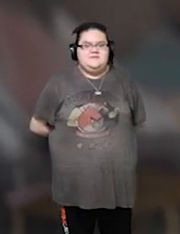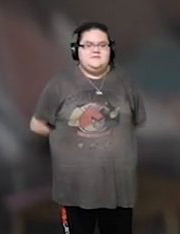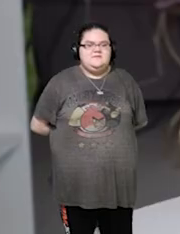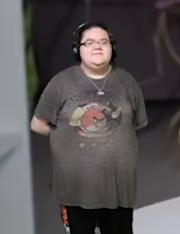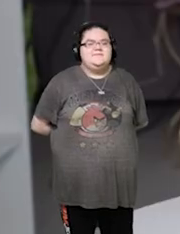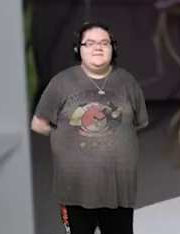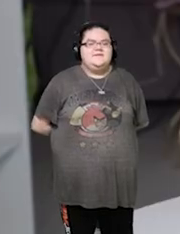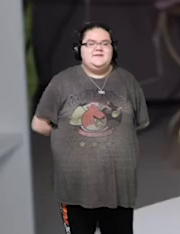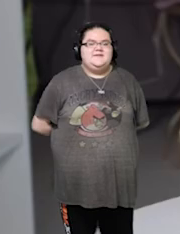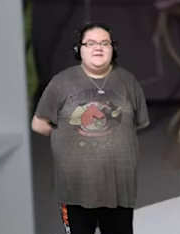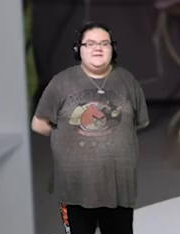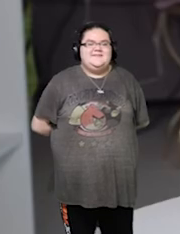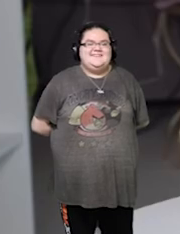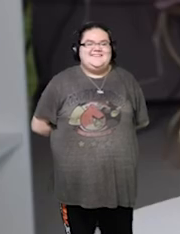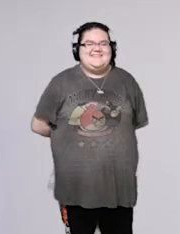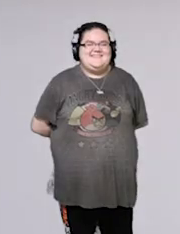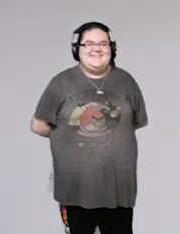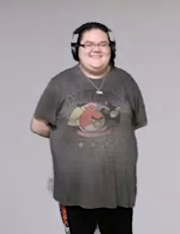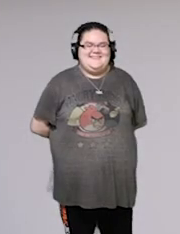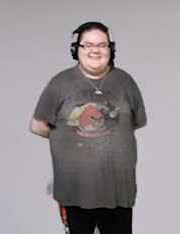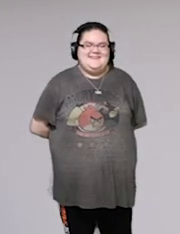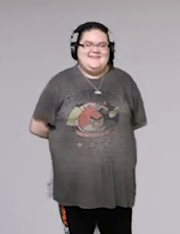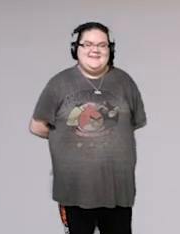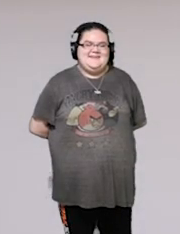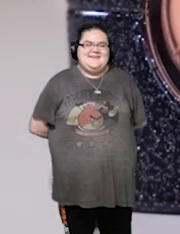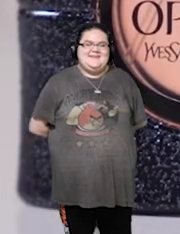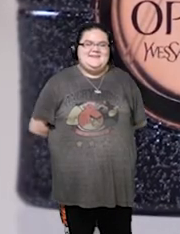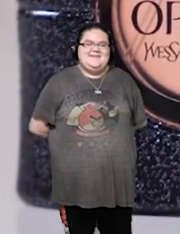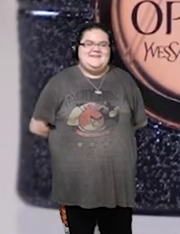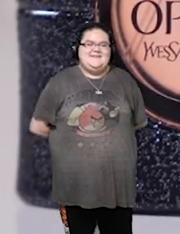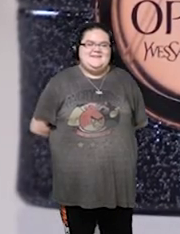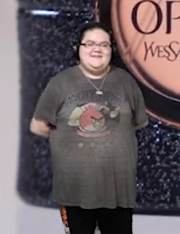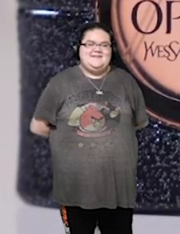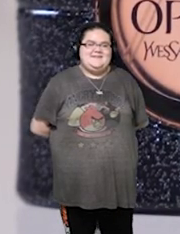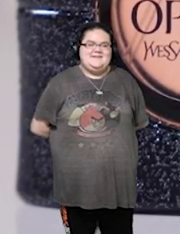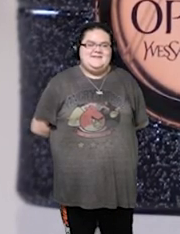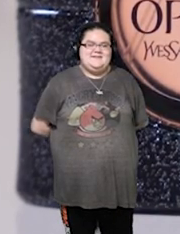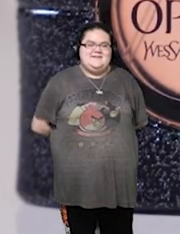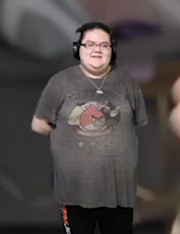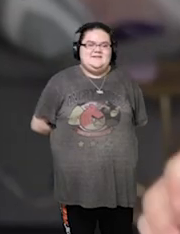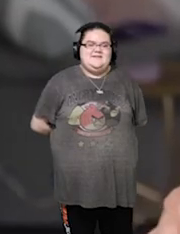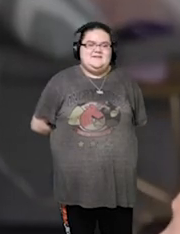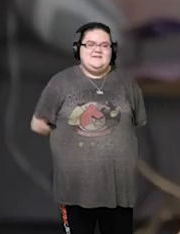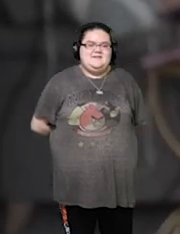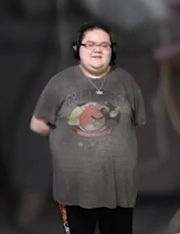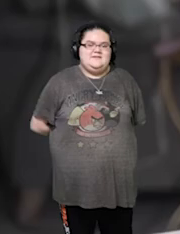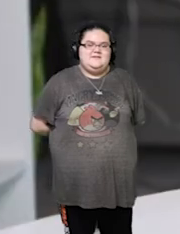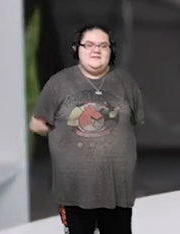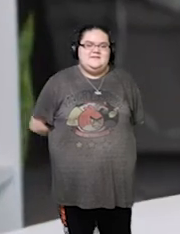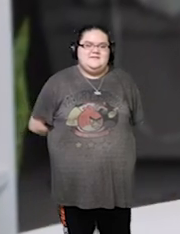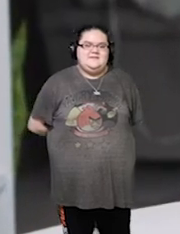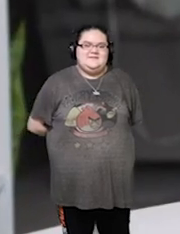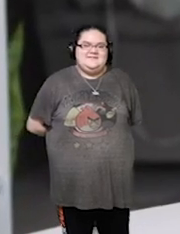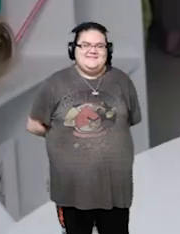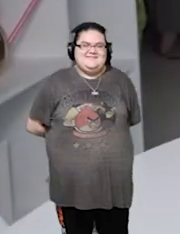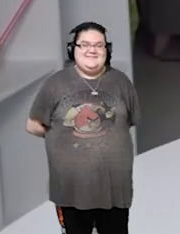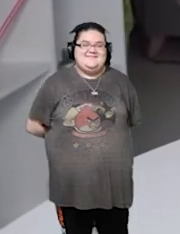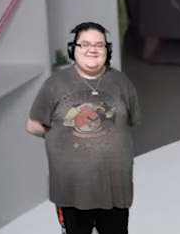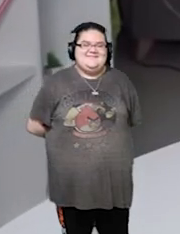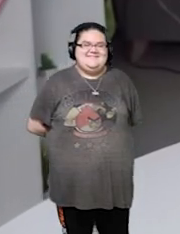like 5 minutes. I ain't got 5 minutes to wait here, you know? So just run it. This one. Yes? No? Maybe? Well, have a look at this one. Black opium. Black